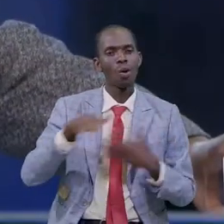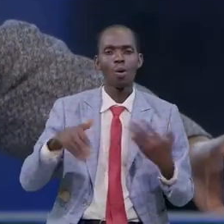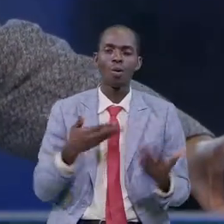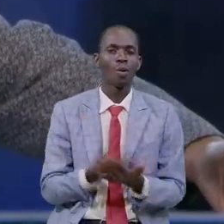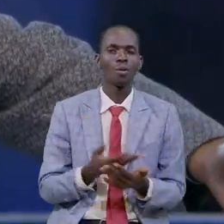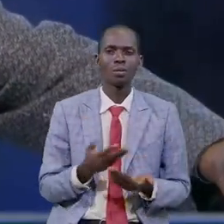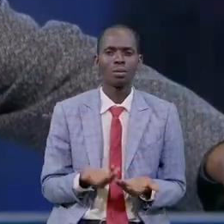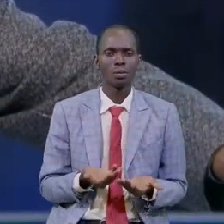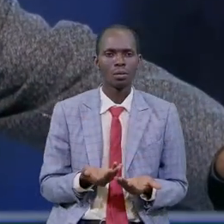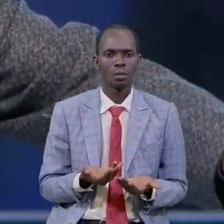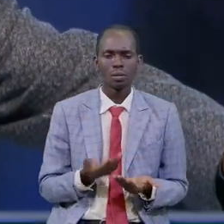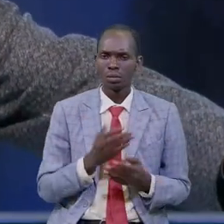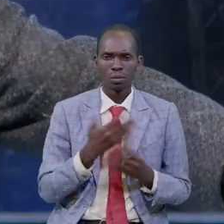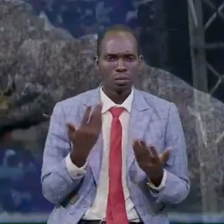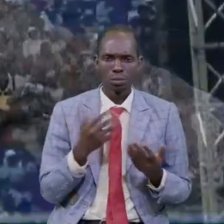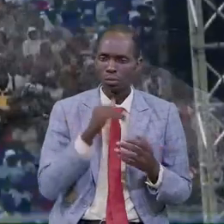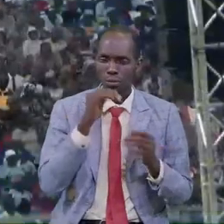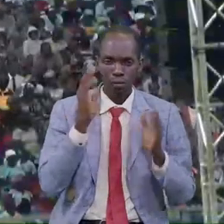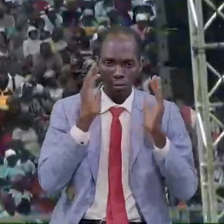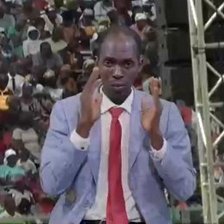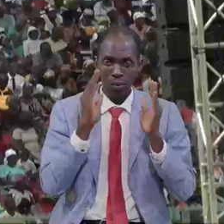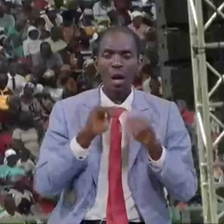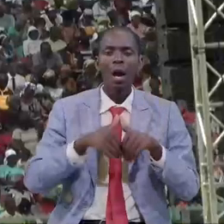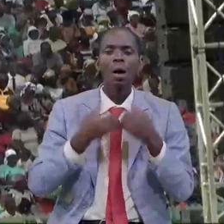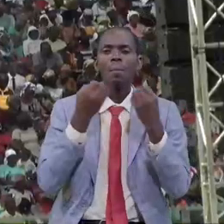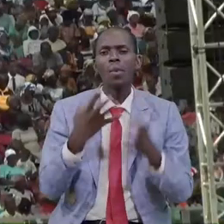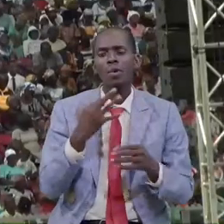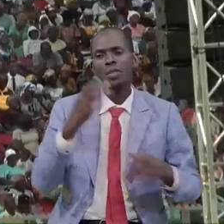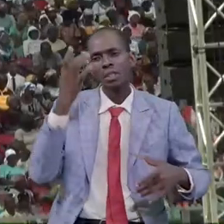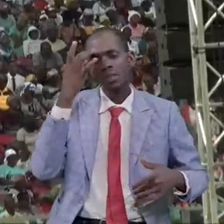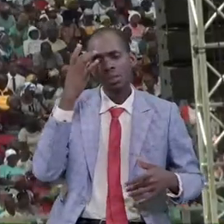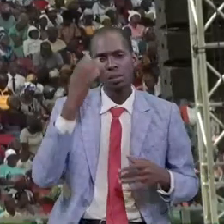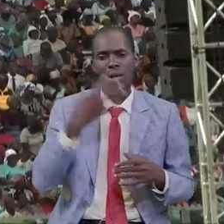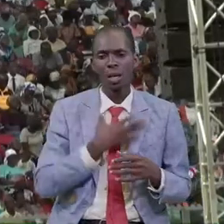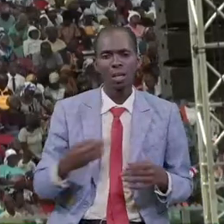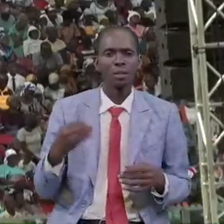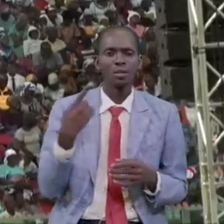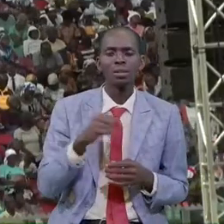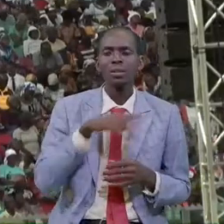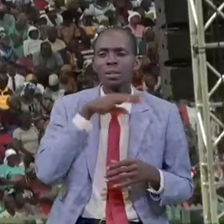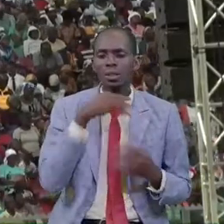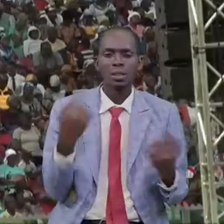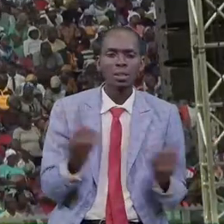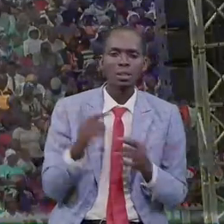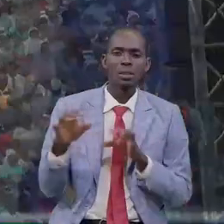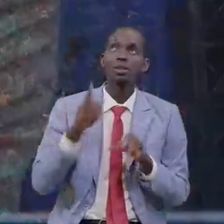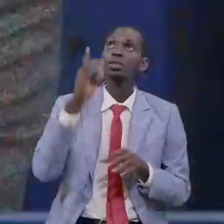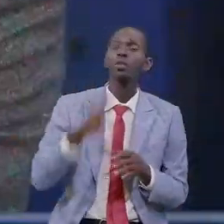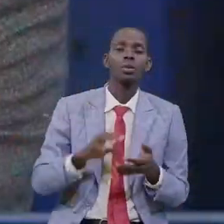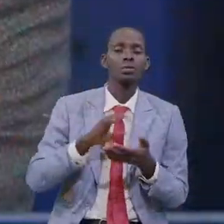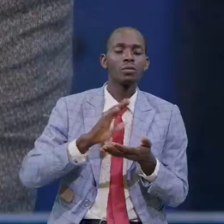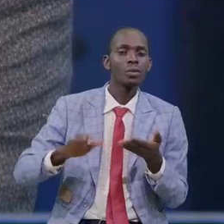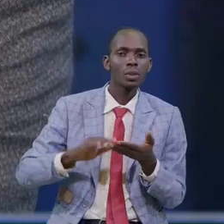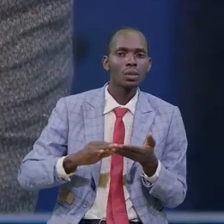my class. J'ai perdu votre voix. God bless you. All your iniquities, without exception, the small